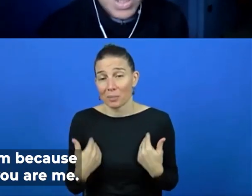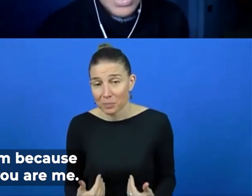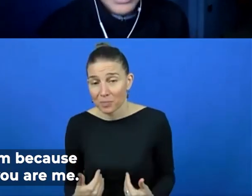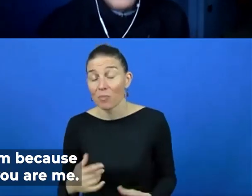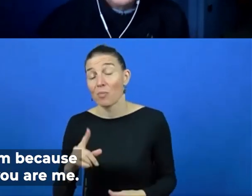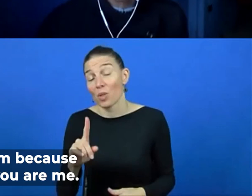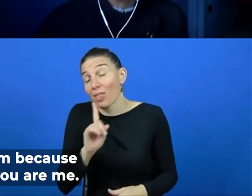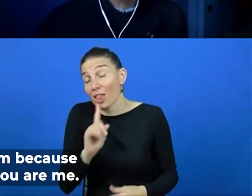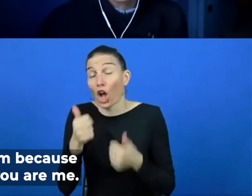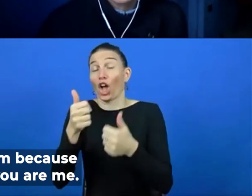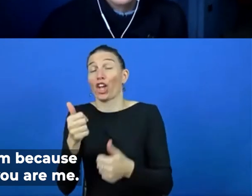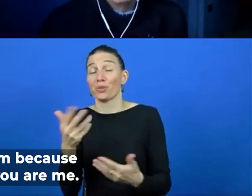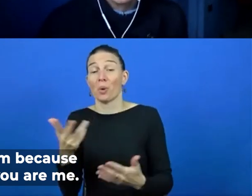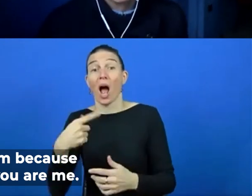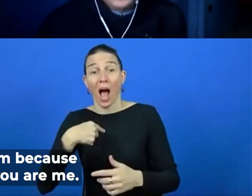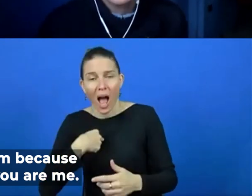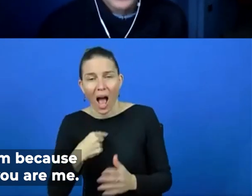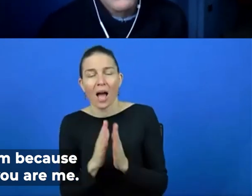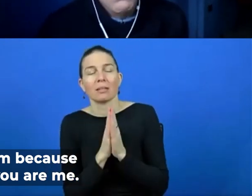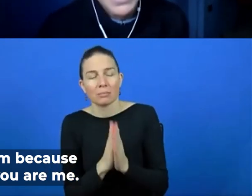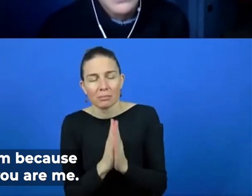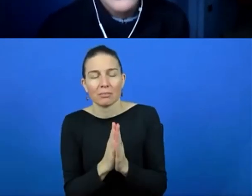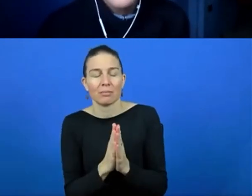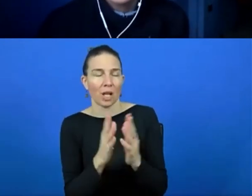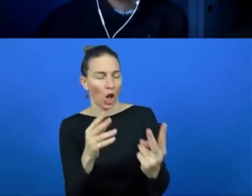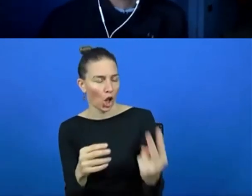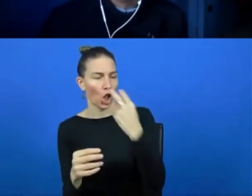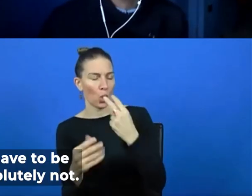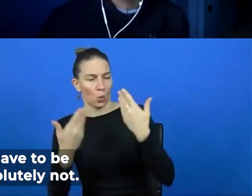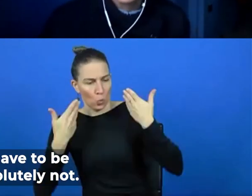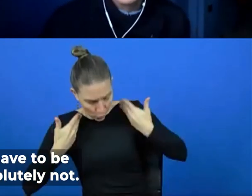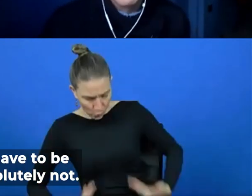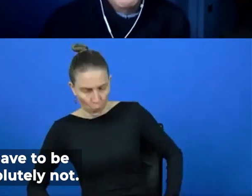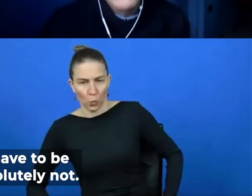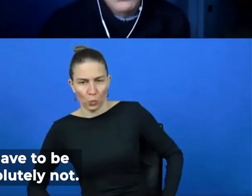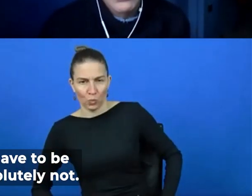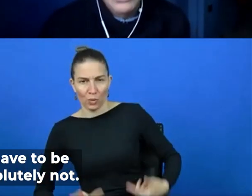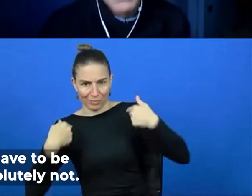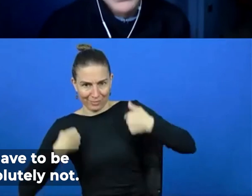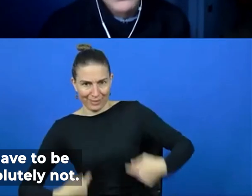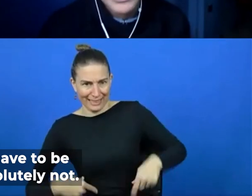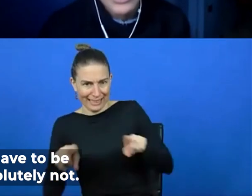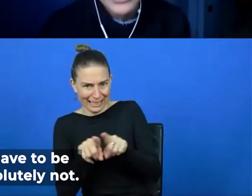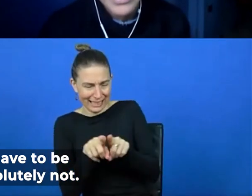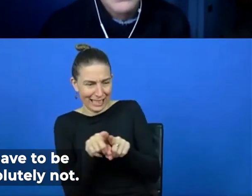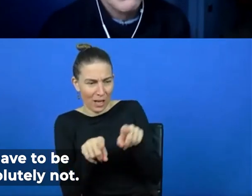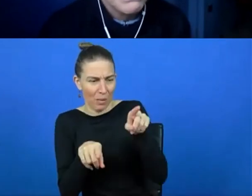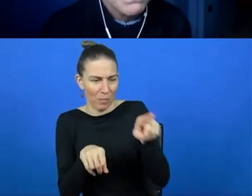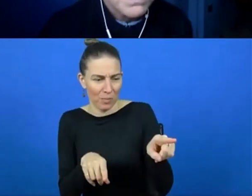am, because I am you and you are me. And it shouldn't have to be this hard. Absolutely